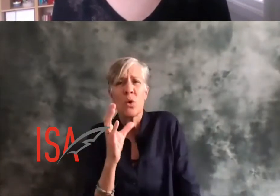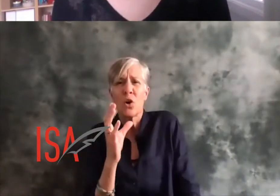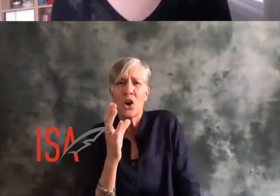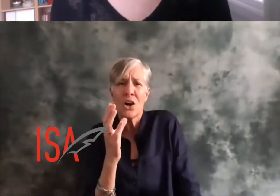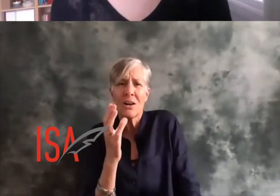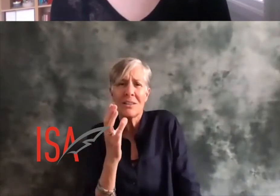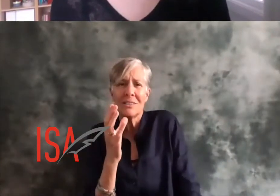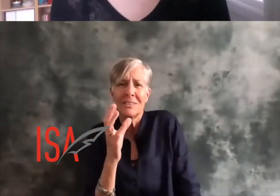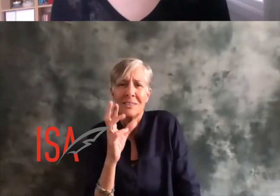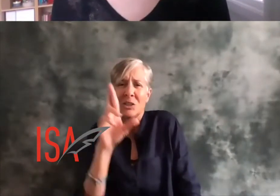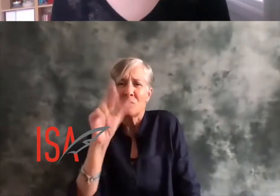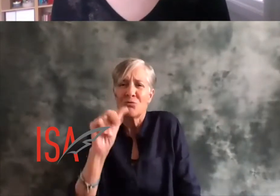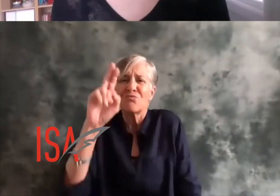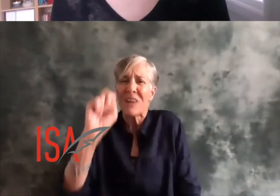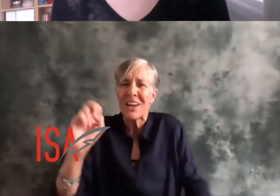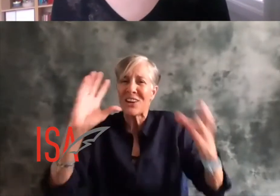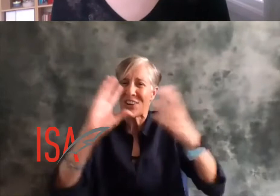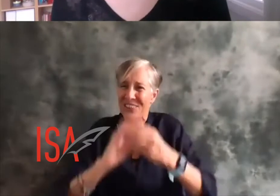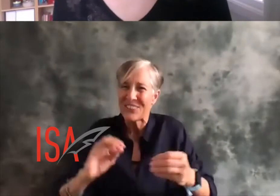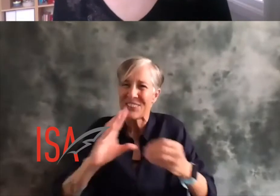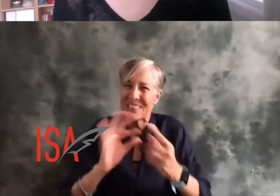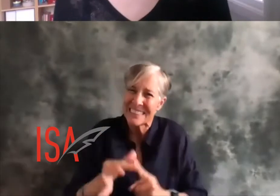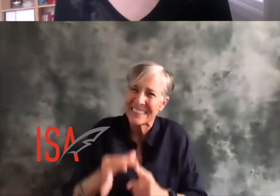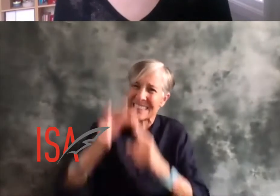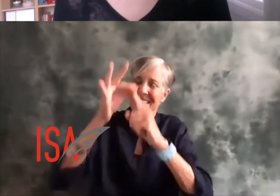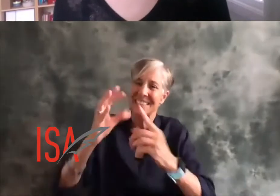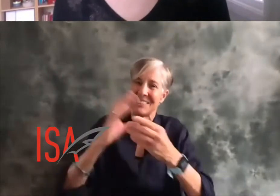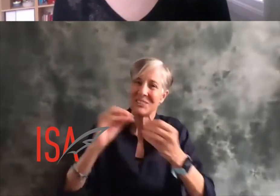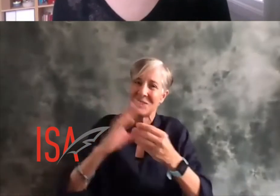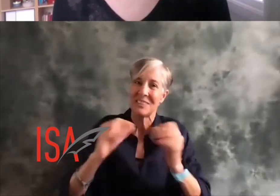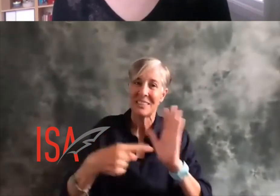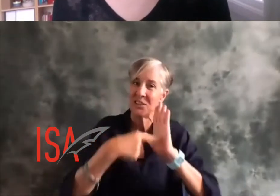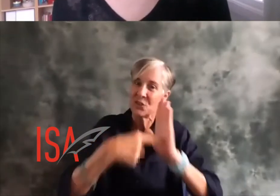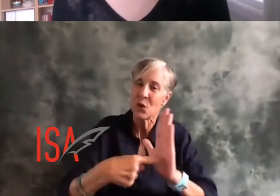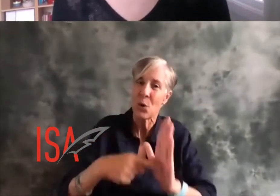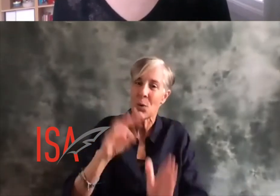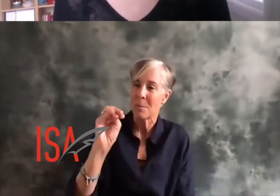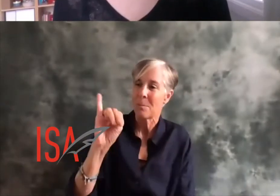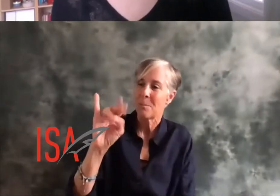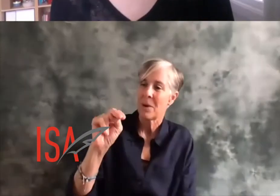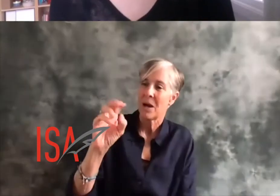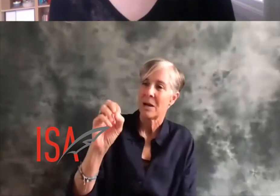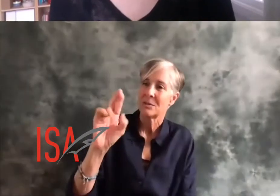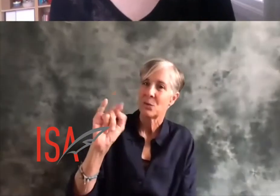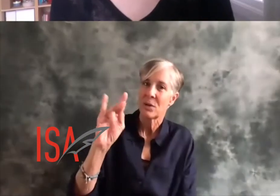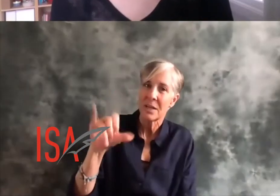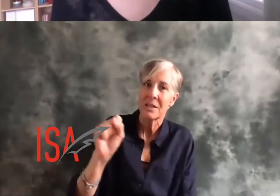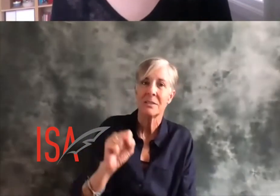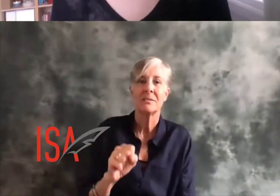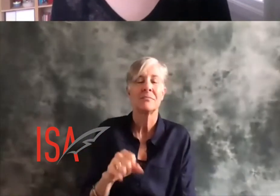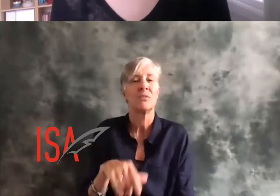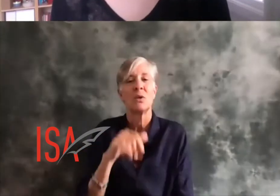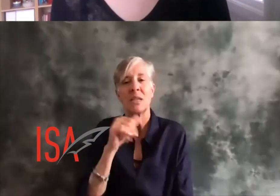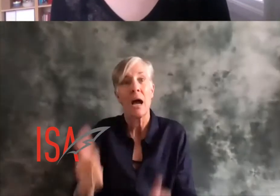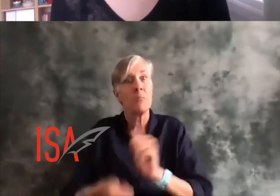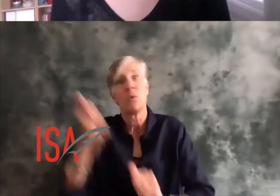far between, but those stories that feature minorities or non-majority anyway.